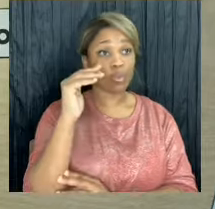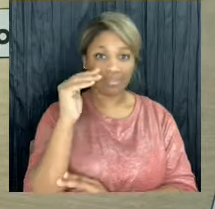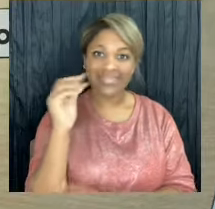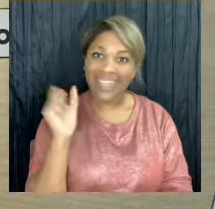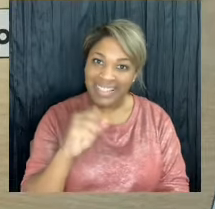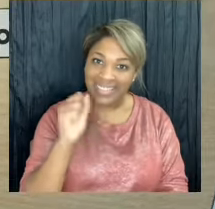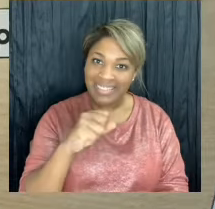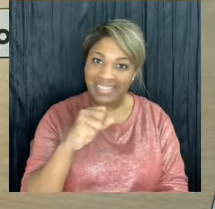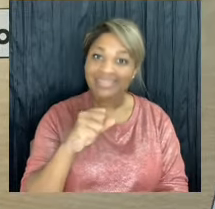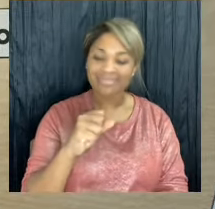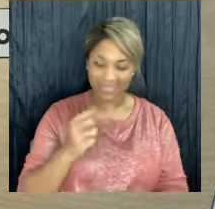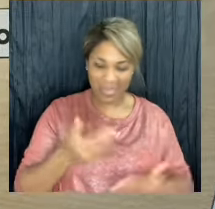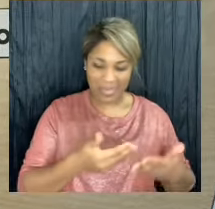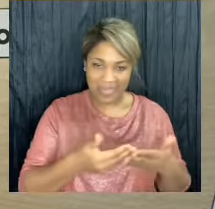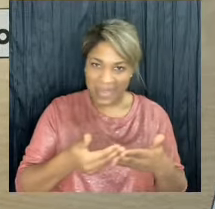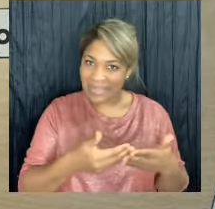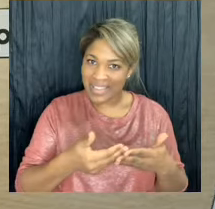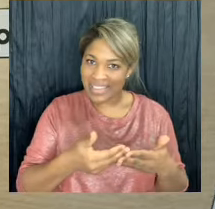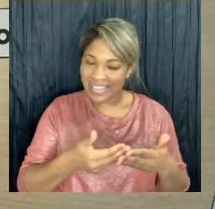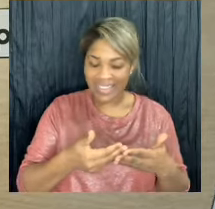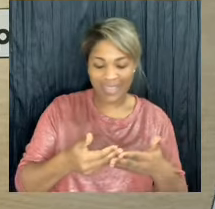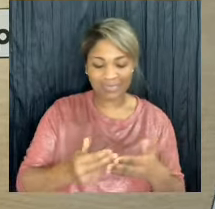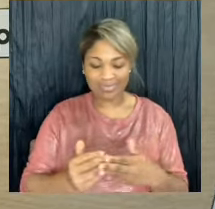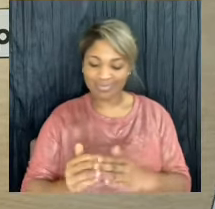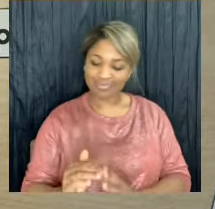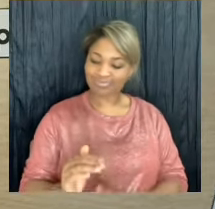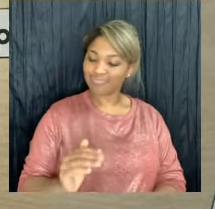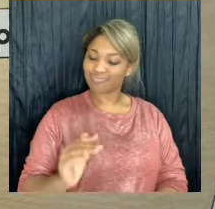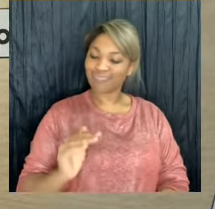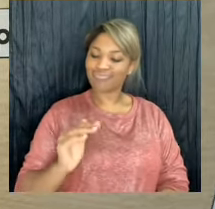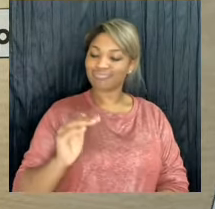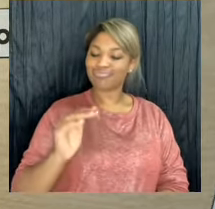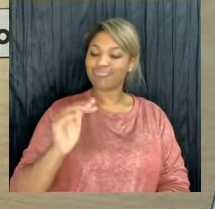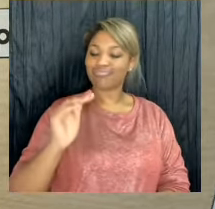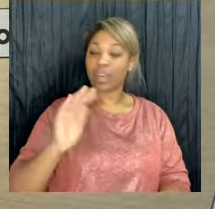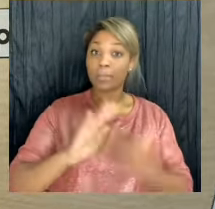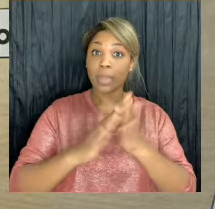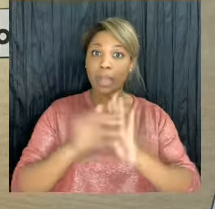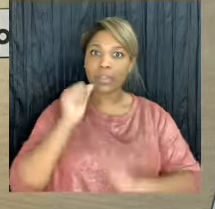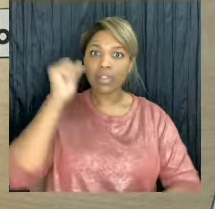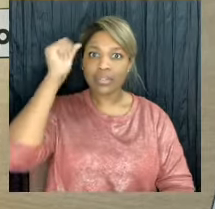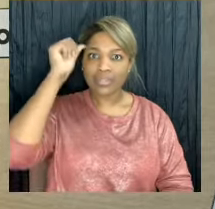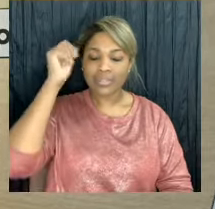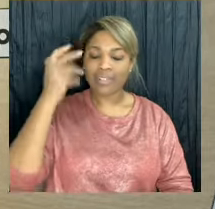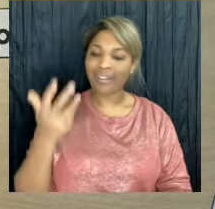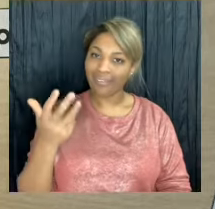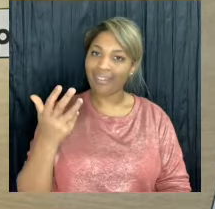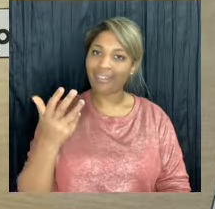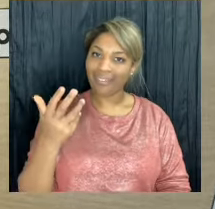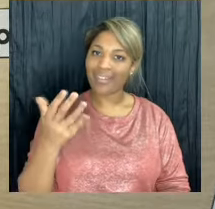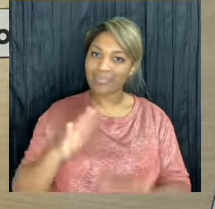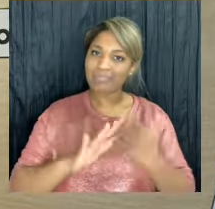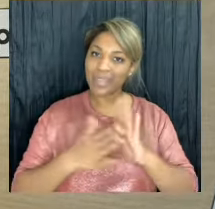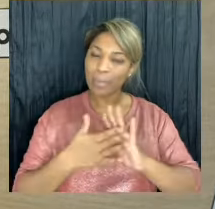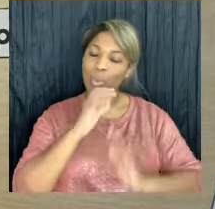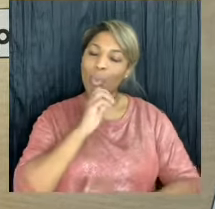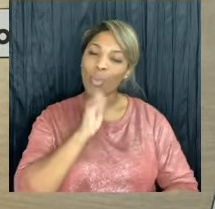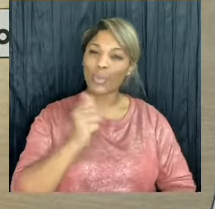Yes, they were babies, and then they grow up, and then they become adults. They become